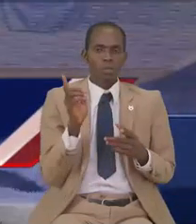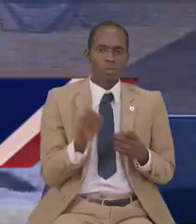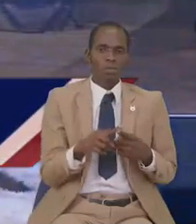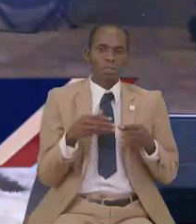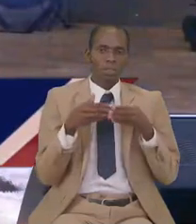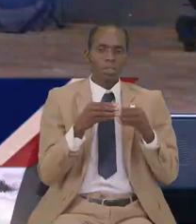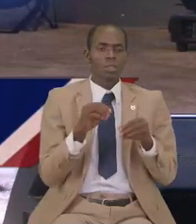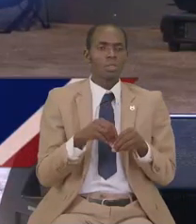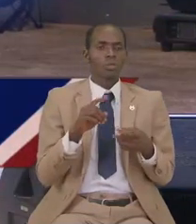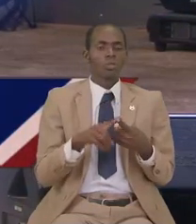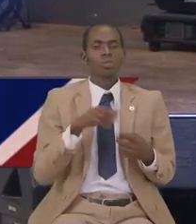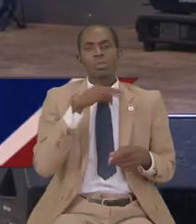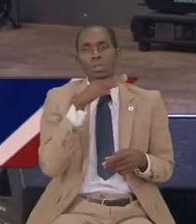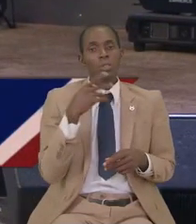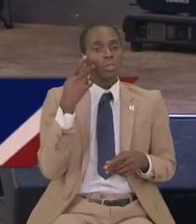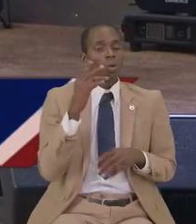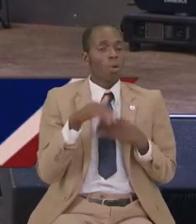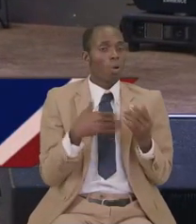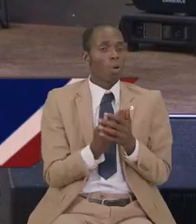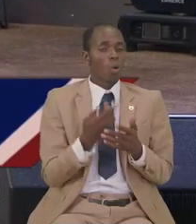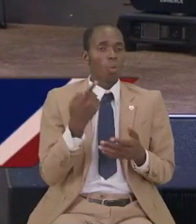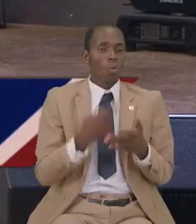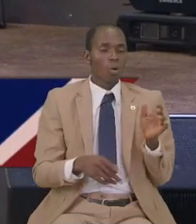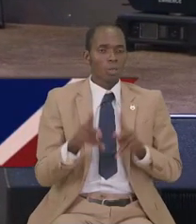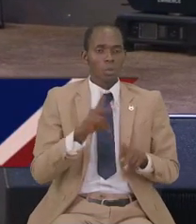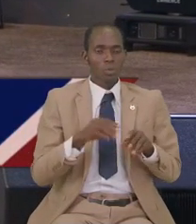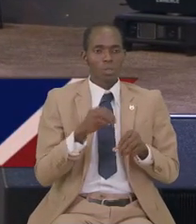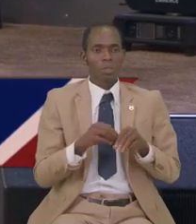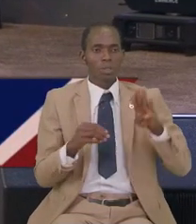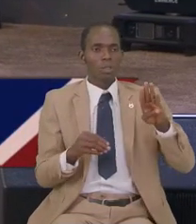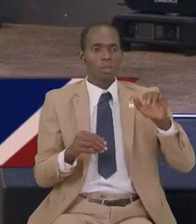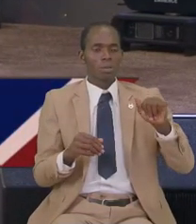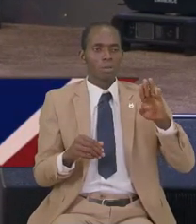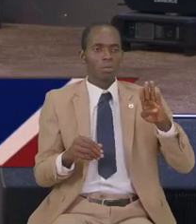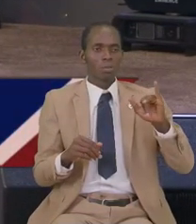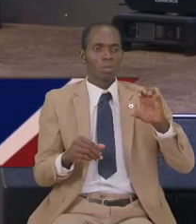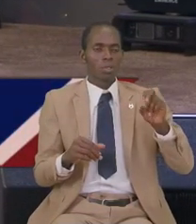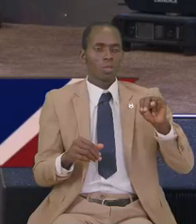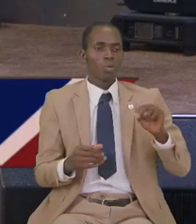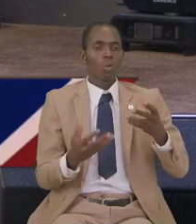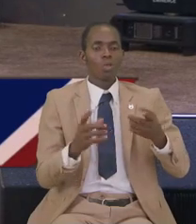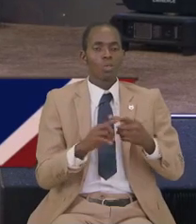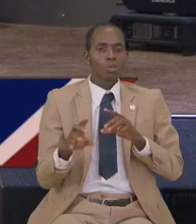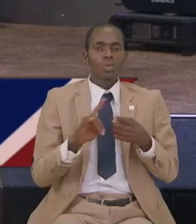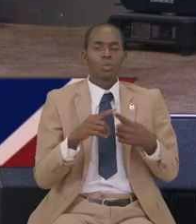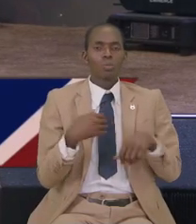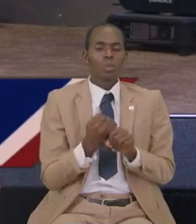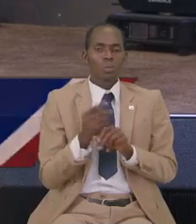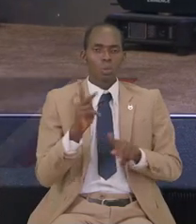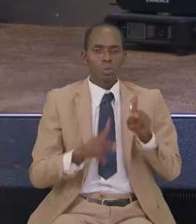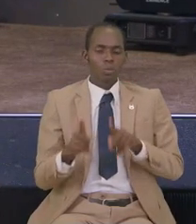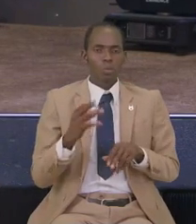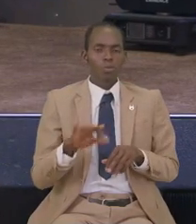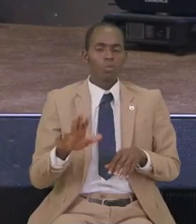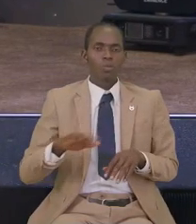desperate. All they wanted to do was to corrupt all these people of Judah. Daniel